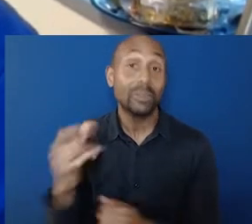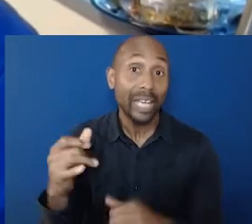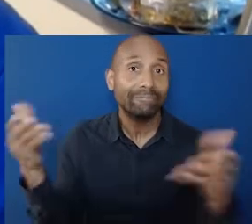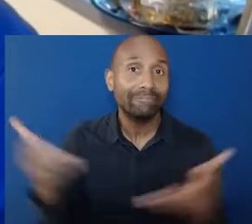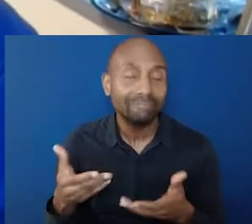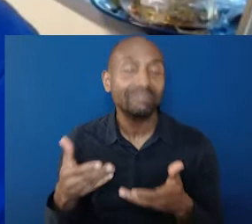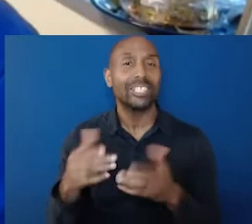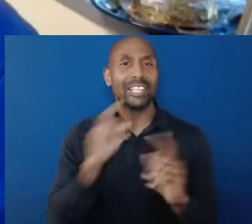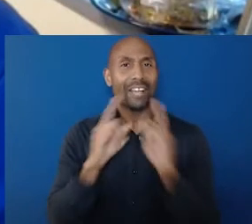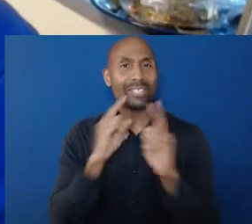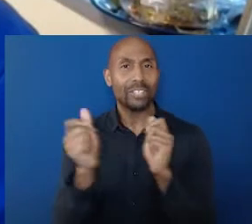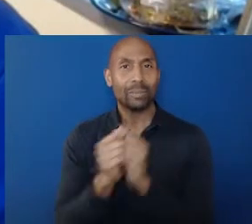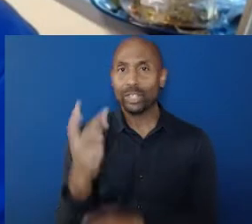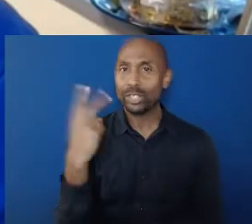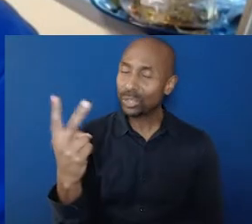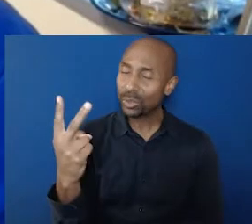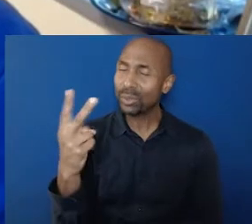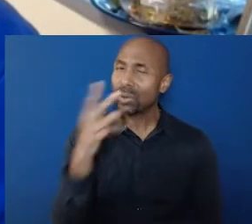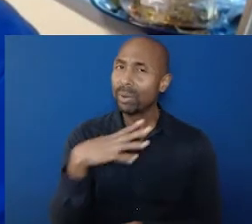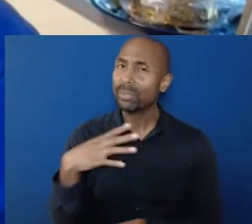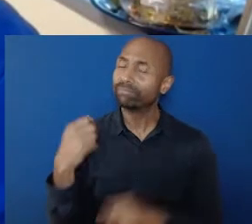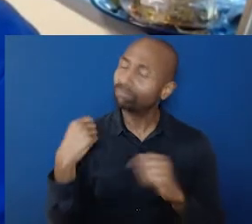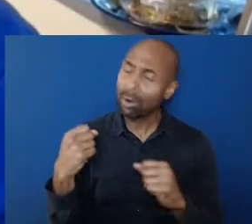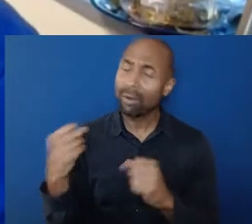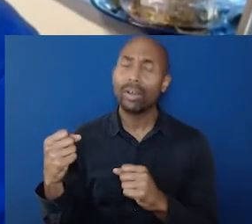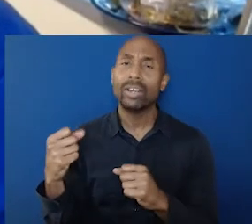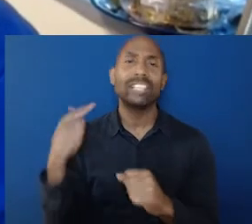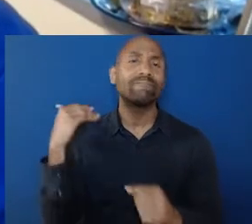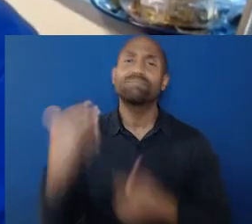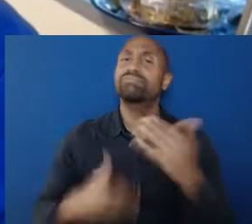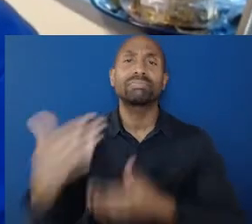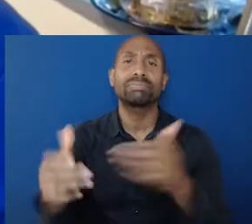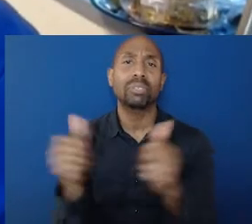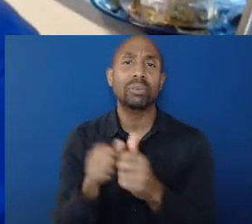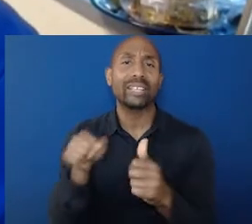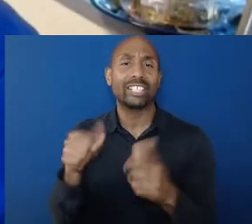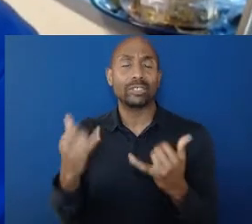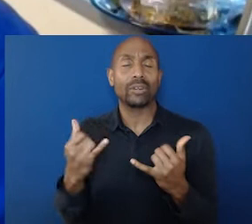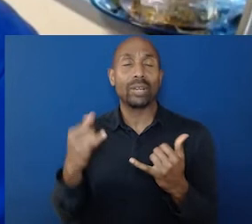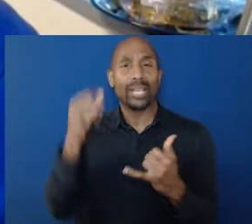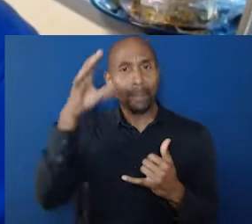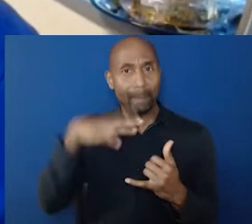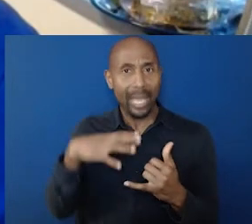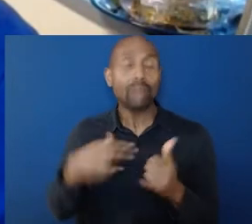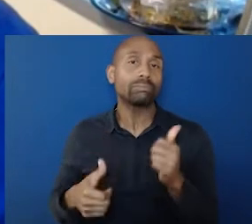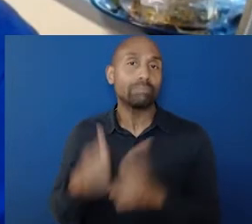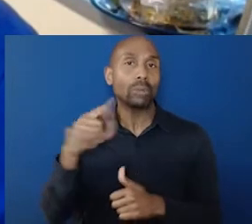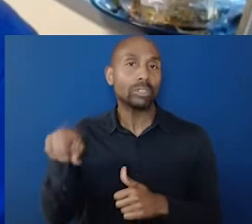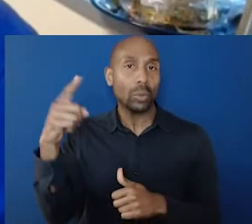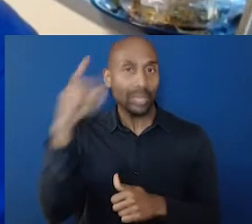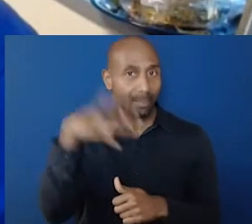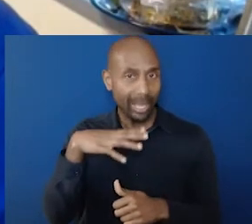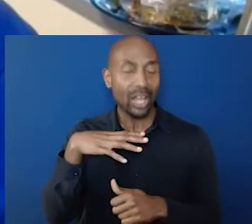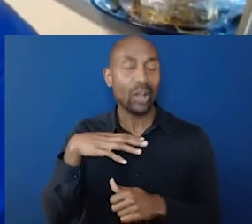and forging ahead into this historically male art form of metalsmithing. We'll be speaking about the role of